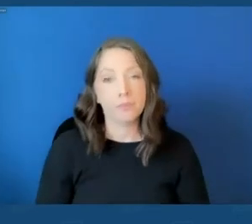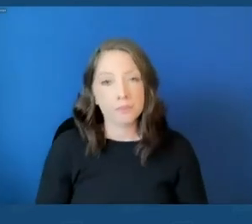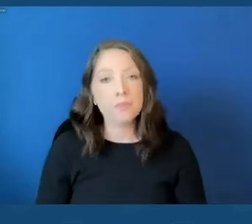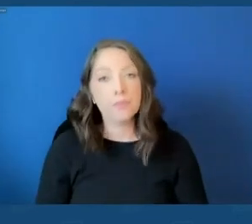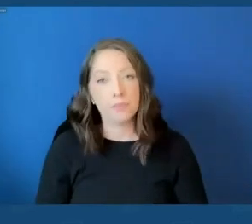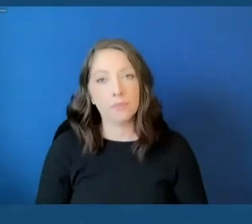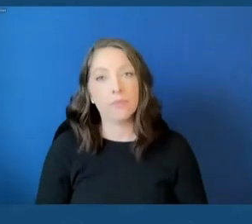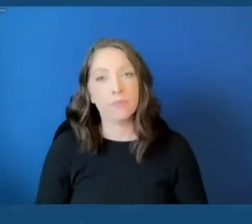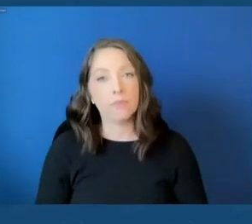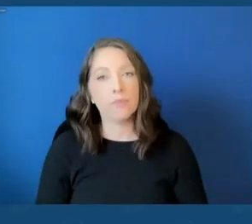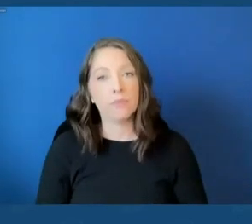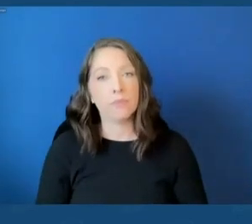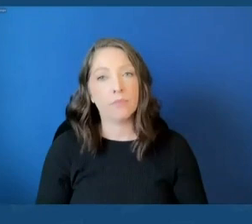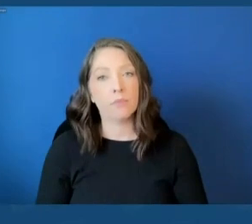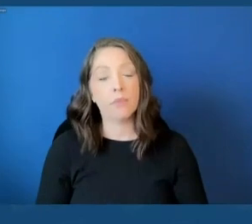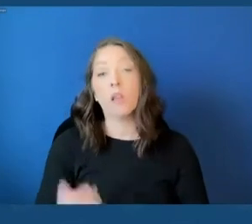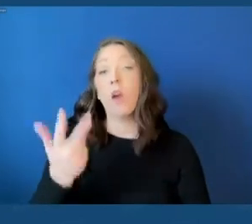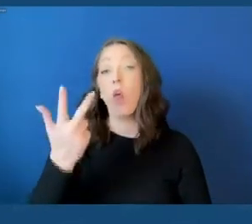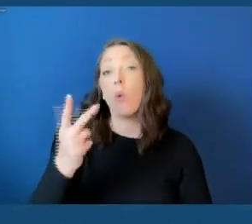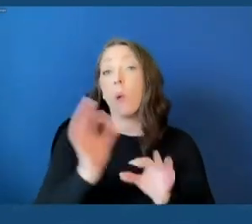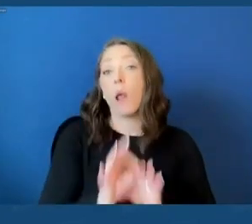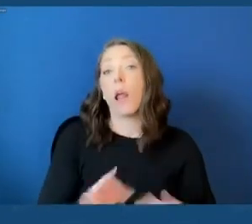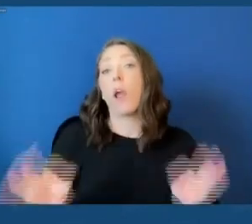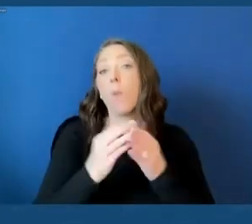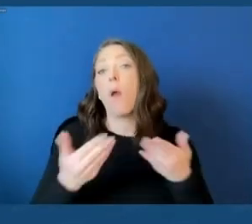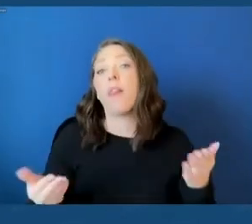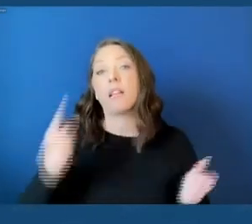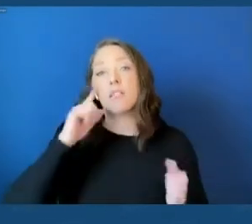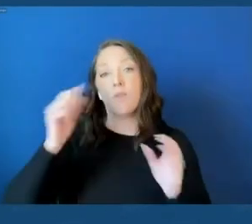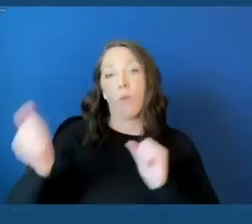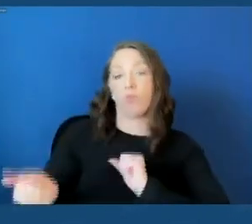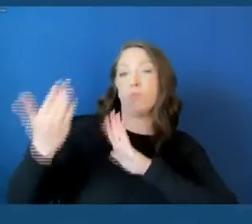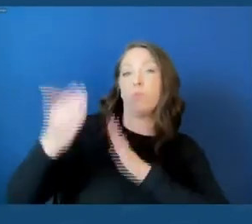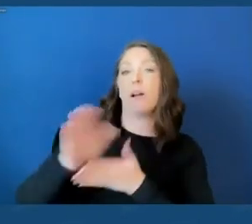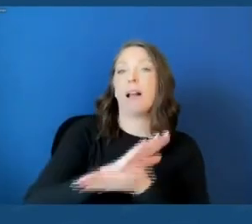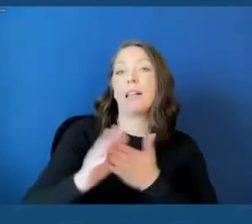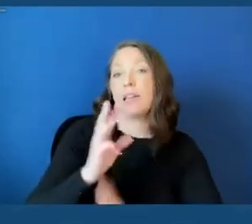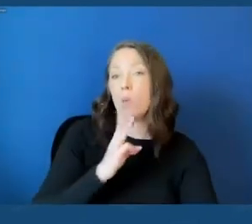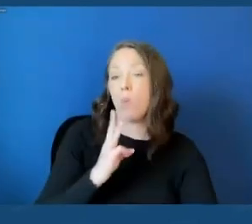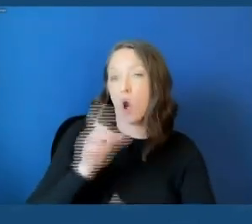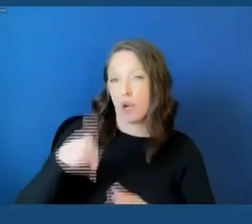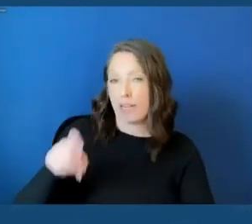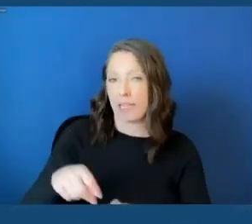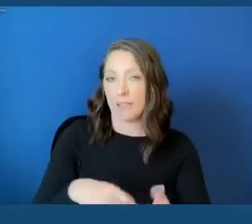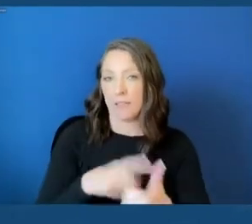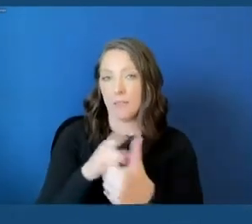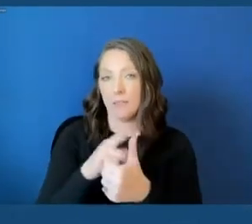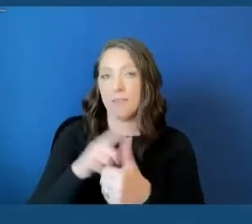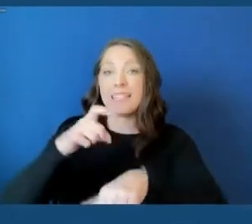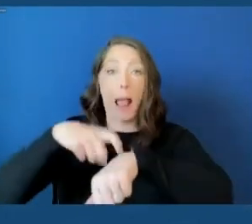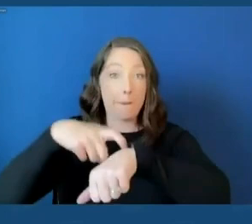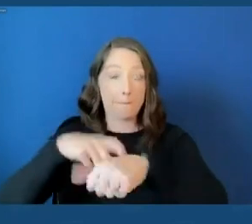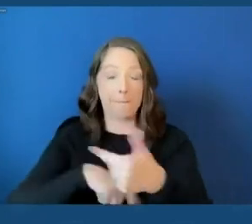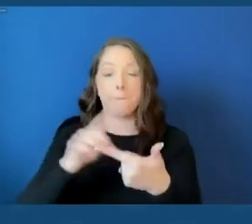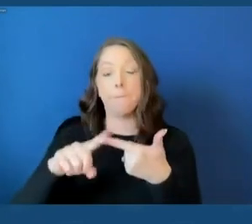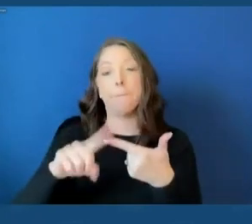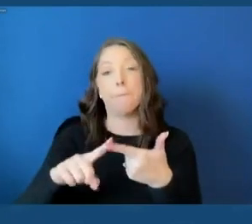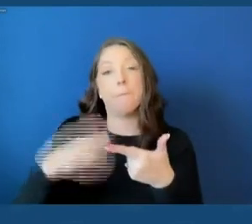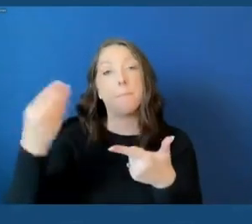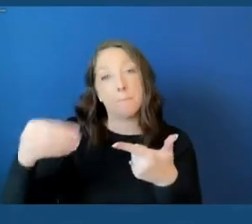takes three important things to address our clean water needs. It takes time,